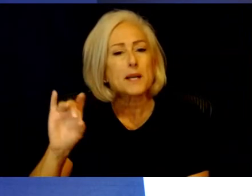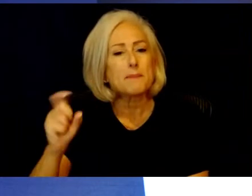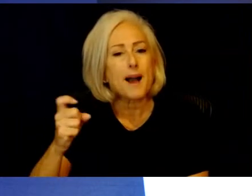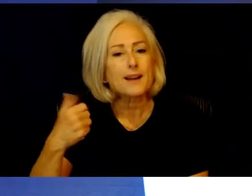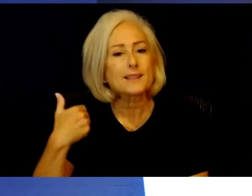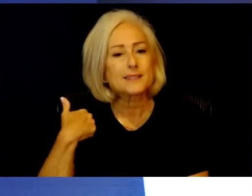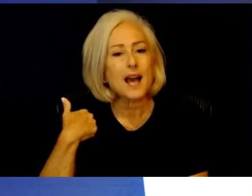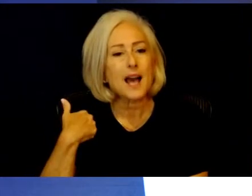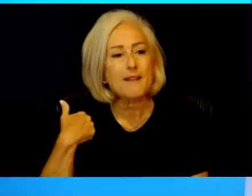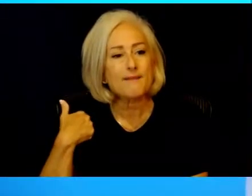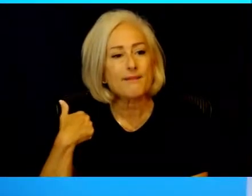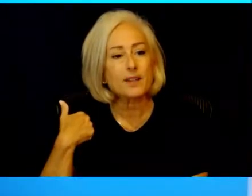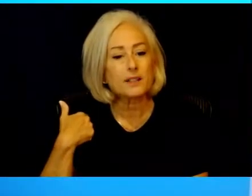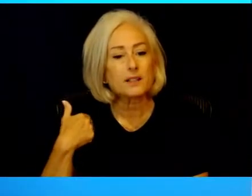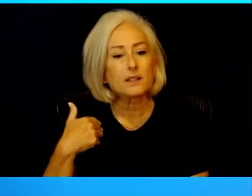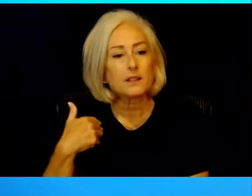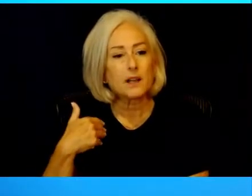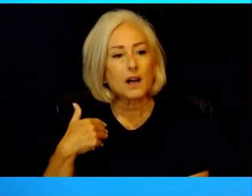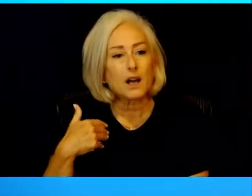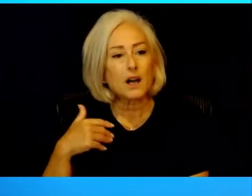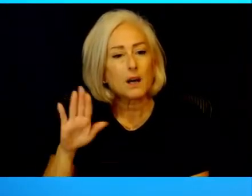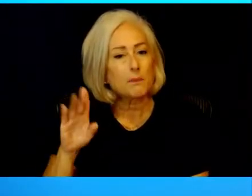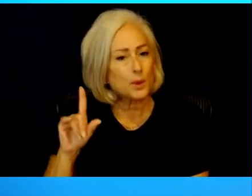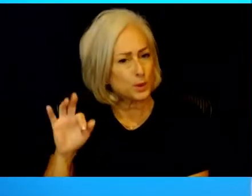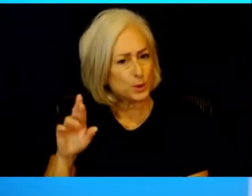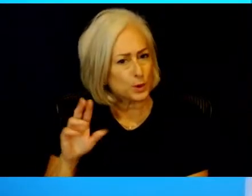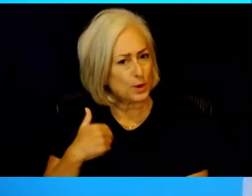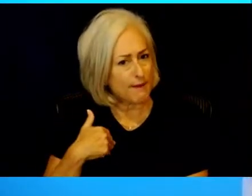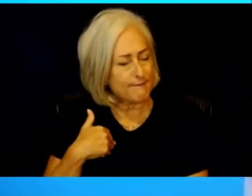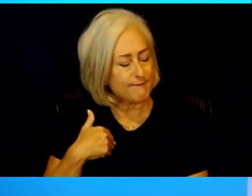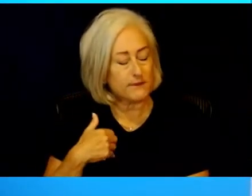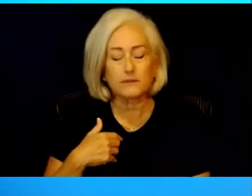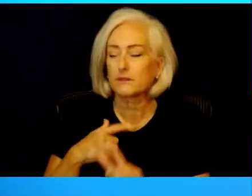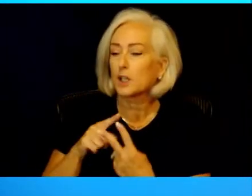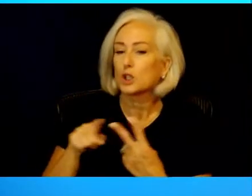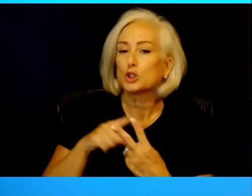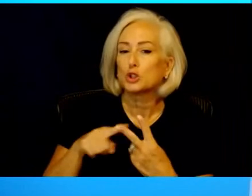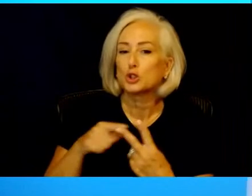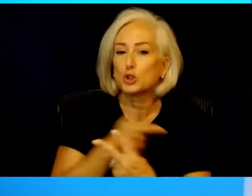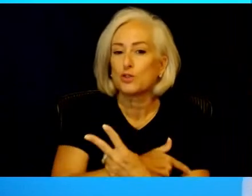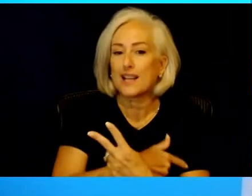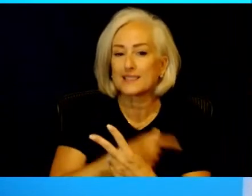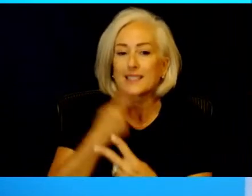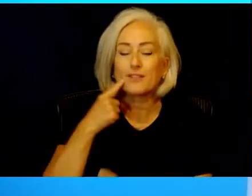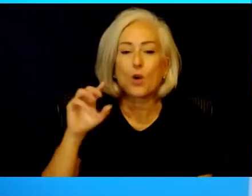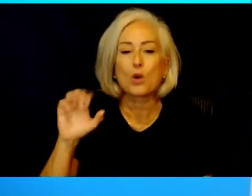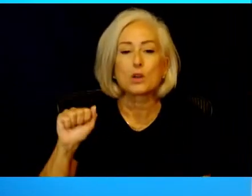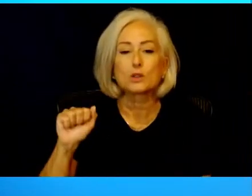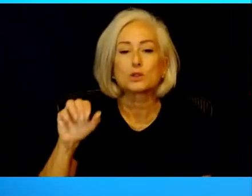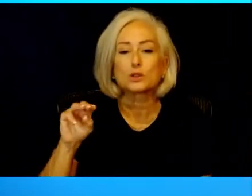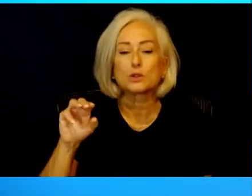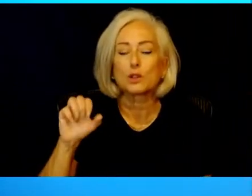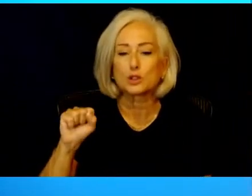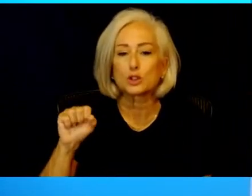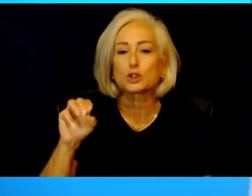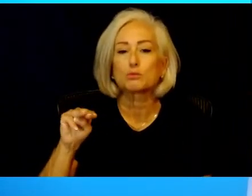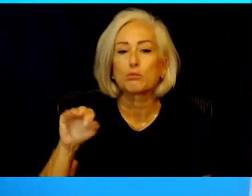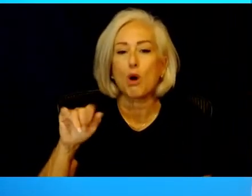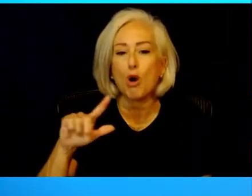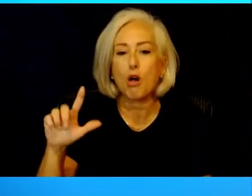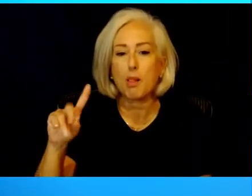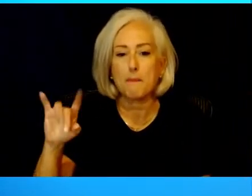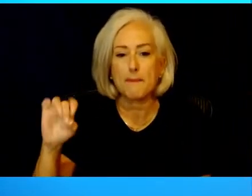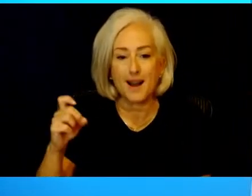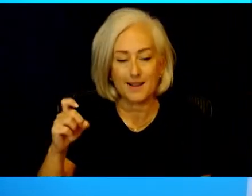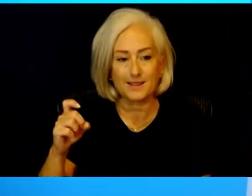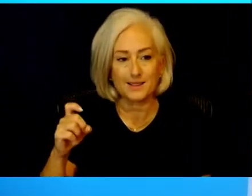far as I know, there are 2 vaccines available, and again, they're smallpox vaccines. So ACAM 2000, which is the traditional